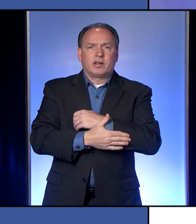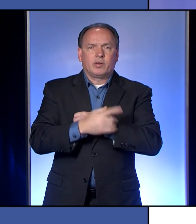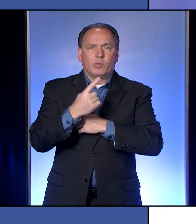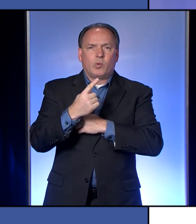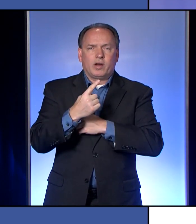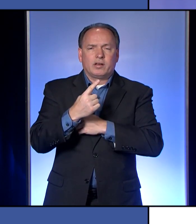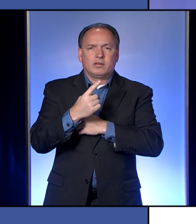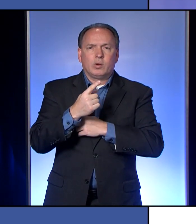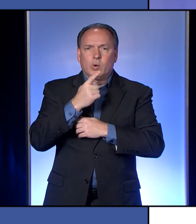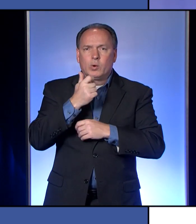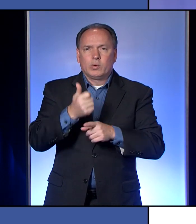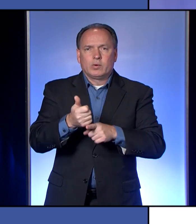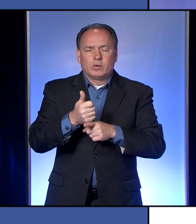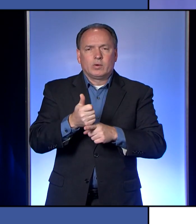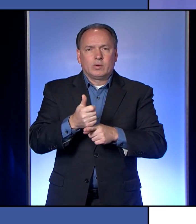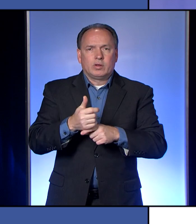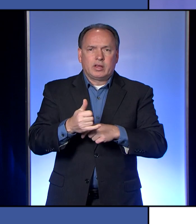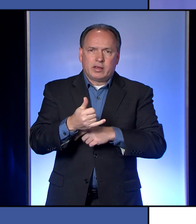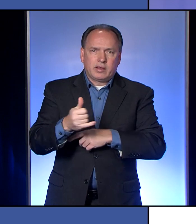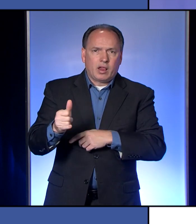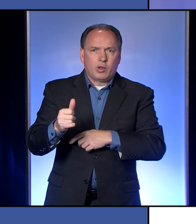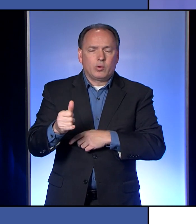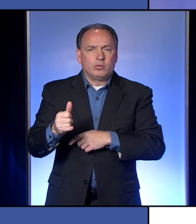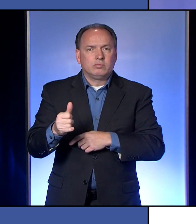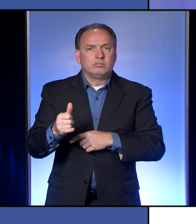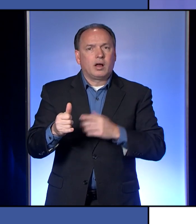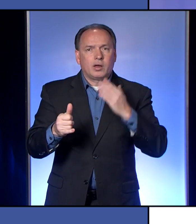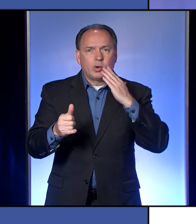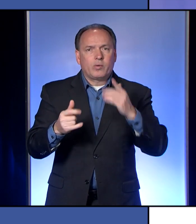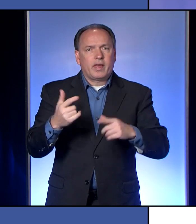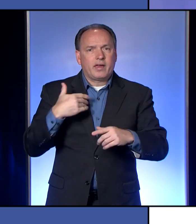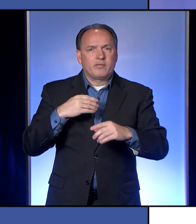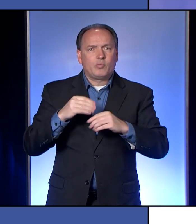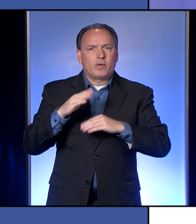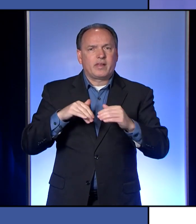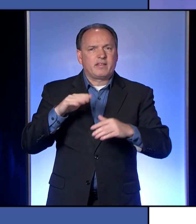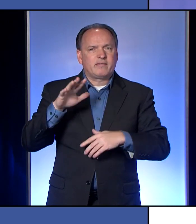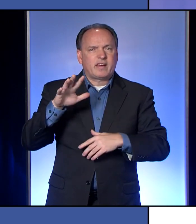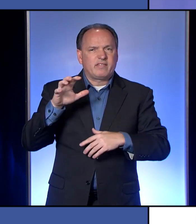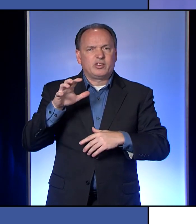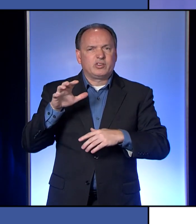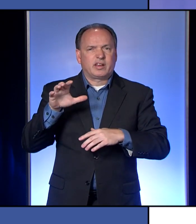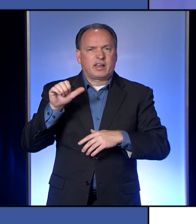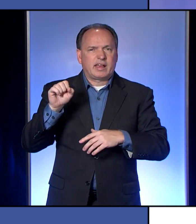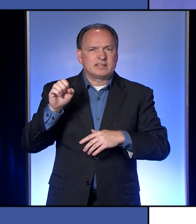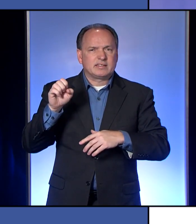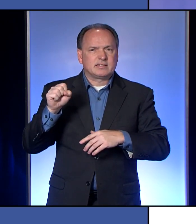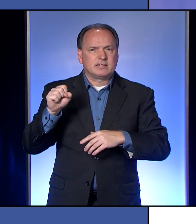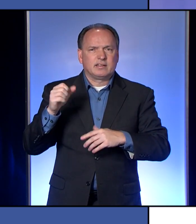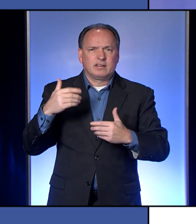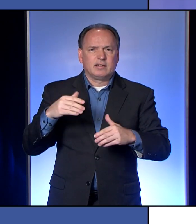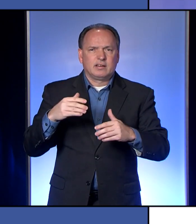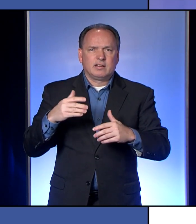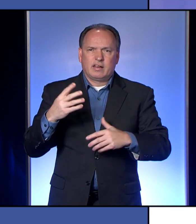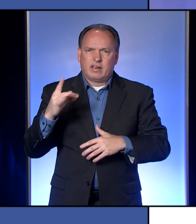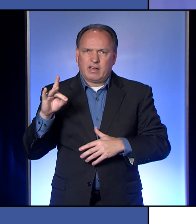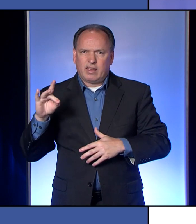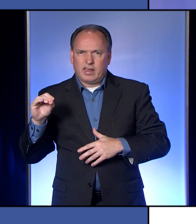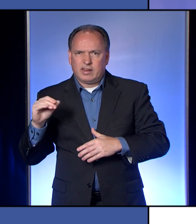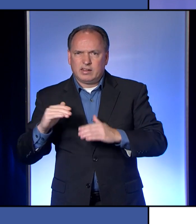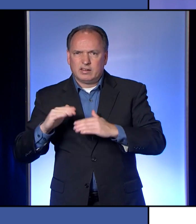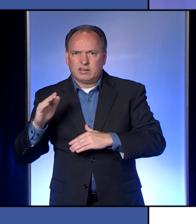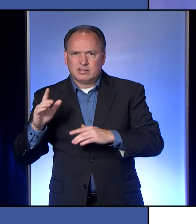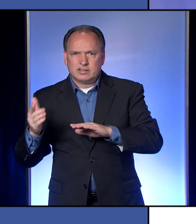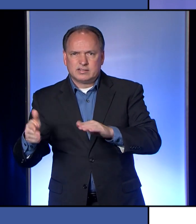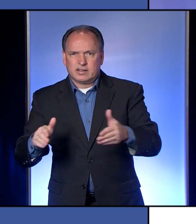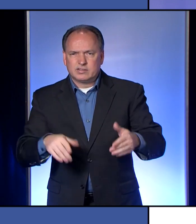be going into the yellow phase, and I know they have over 500 cases and 80 deaths. Does it concern you that maybe with such